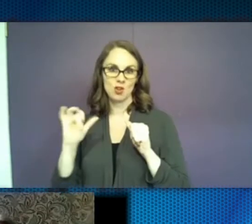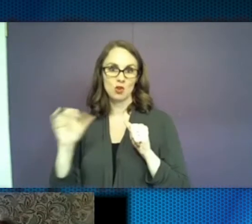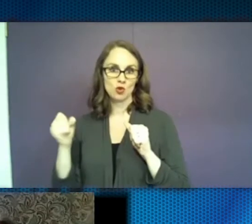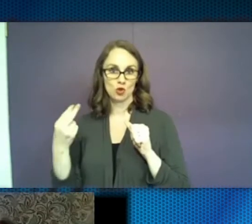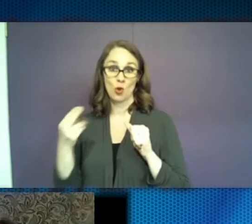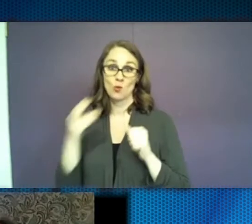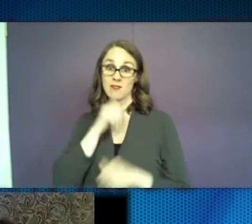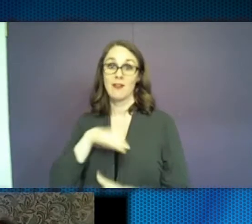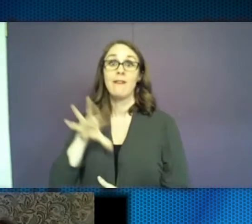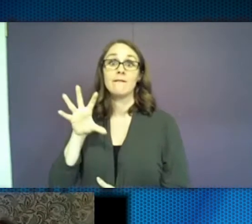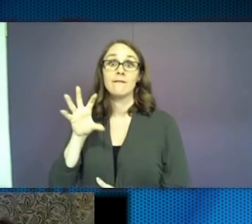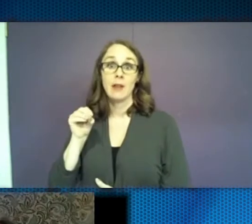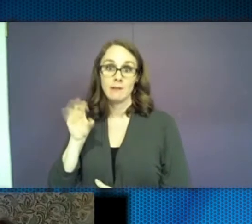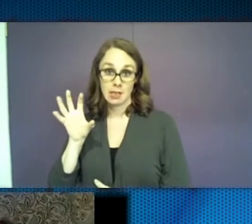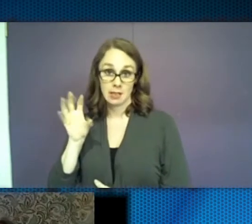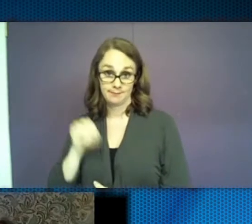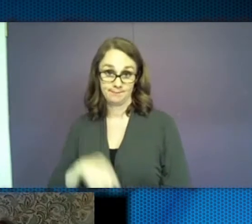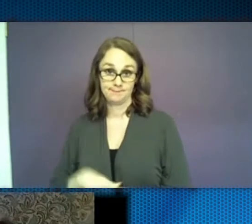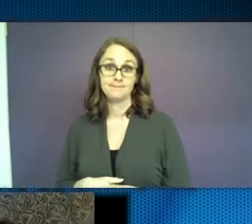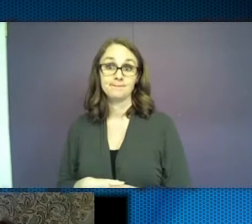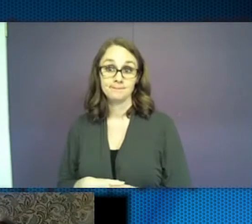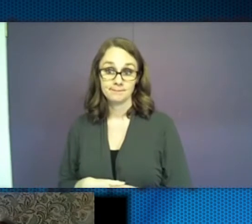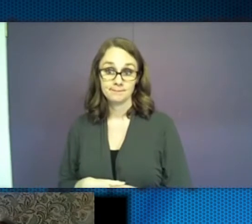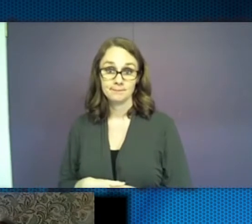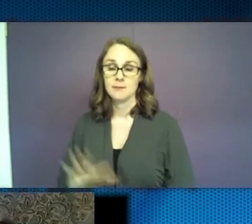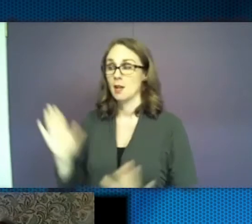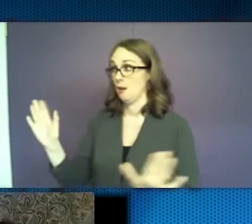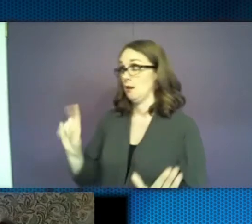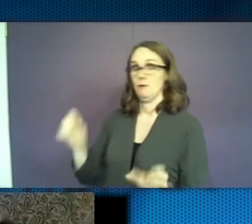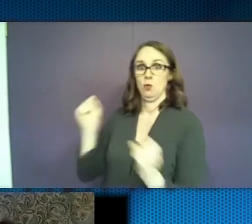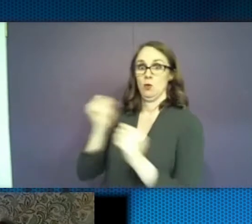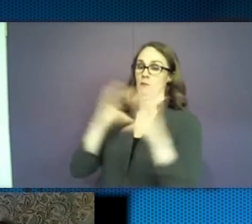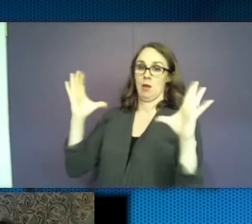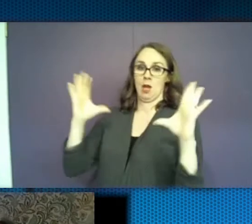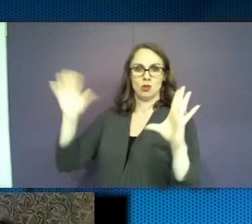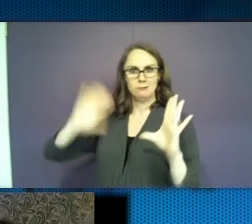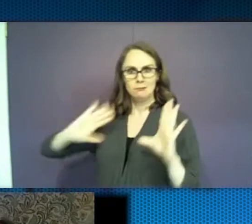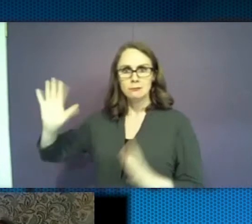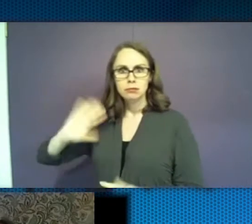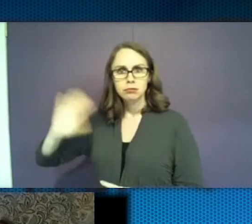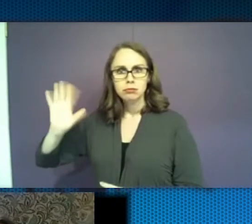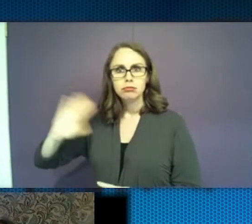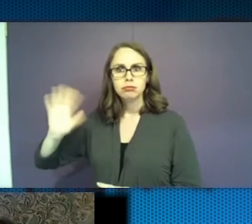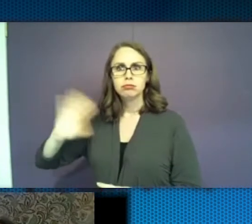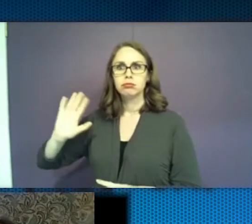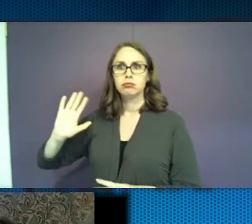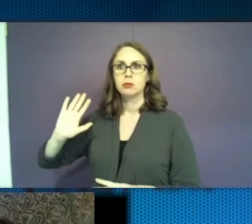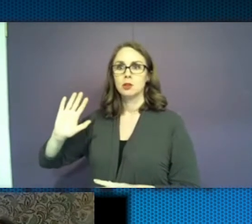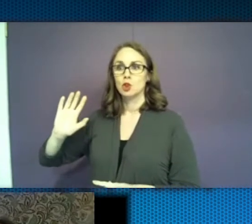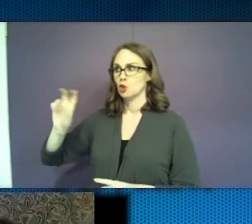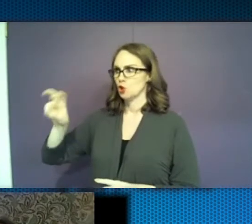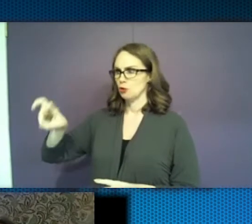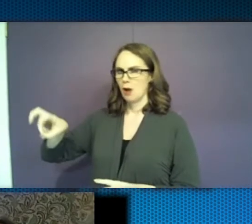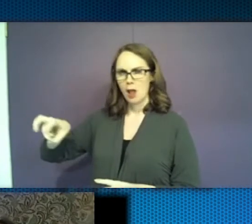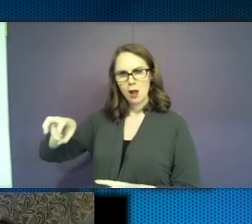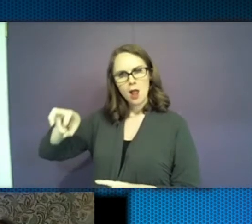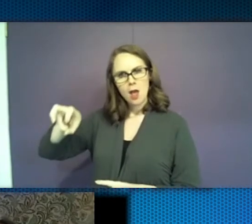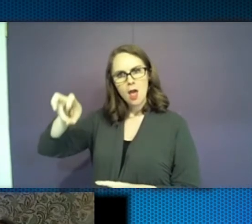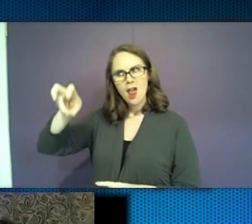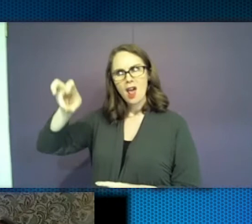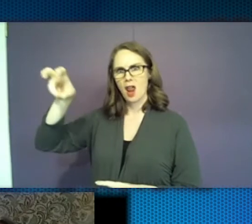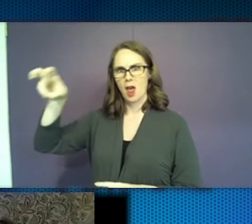50 years old. I have to imagine that in those days, the journey had to have been quite long